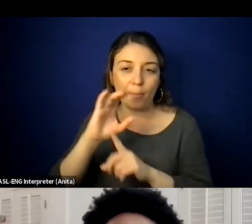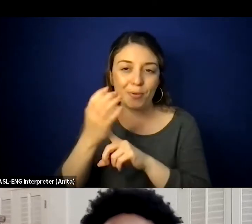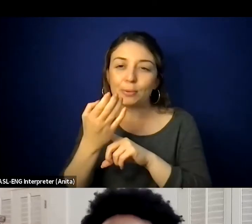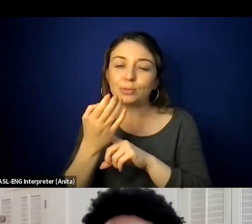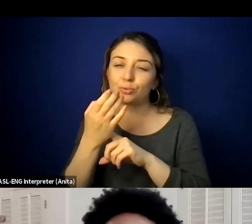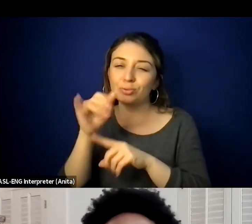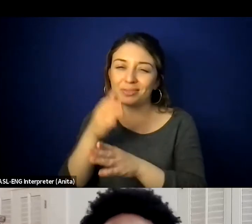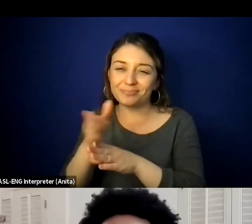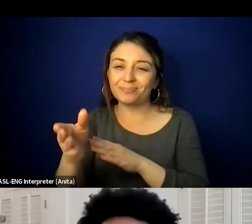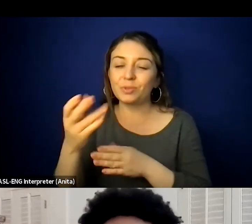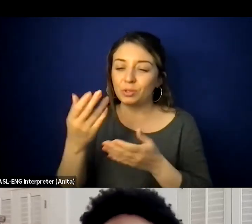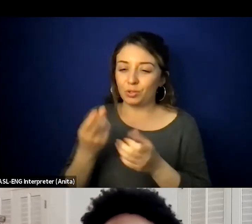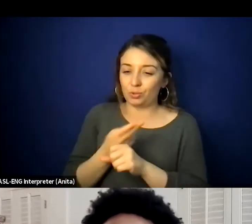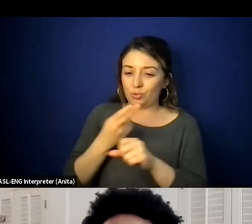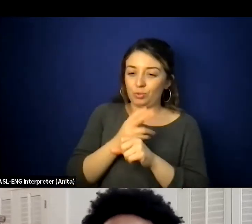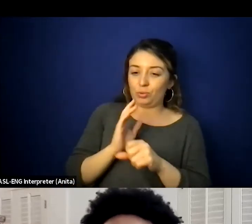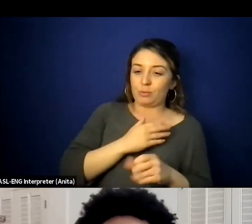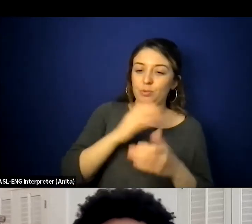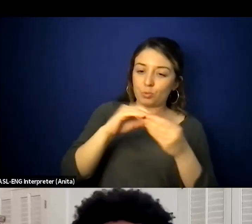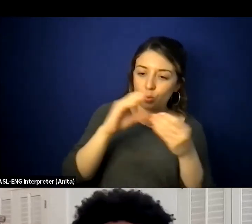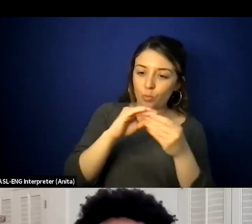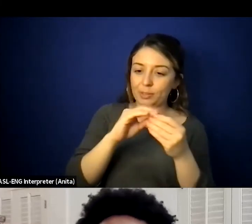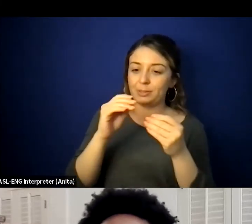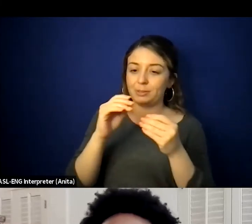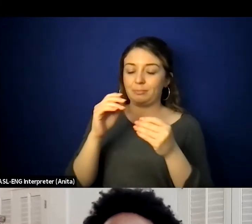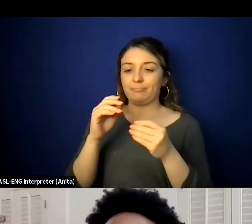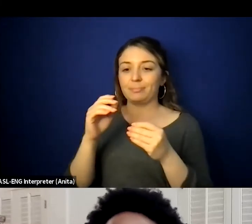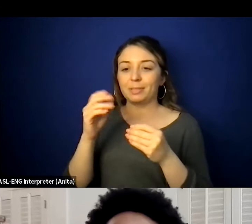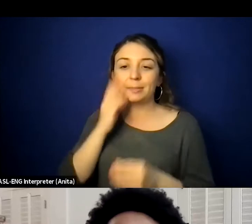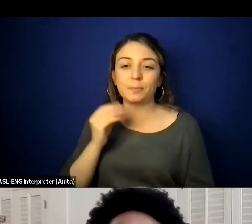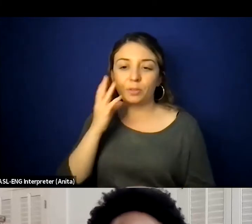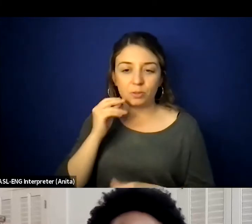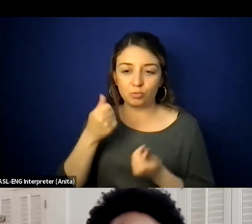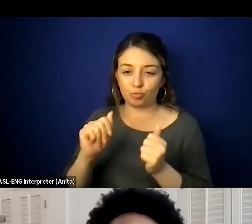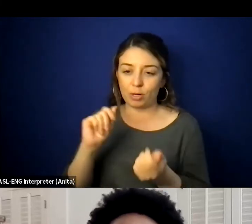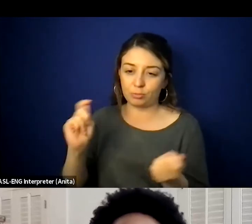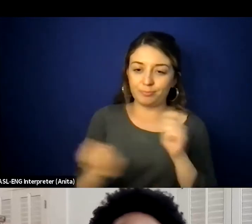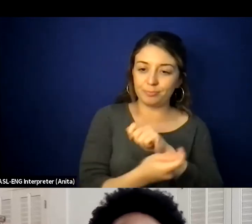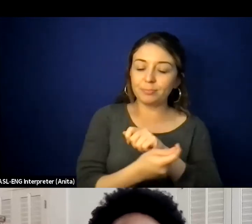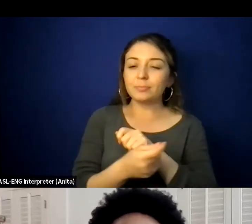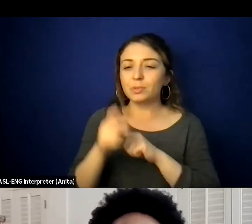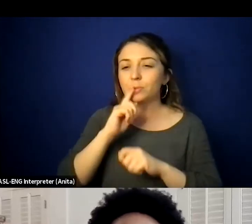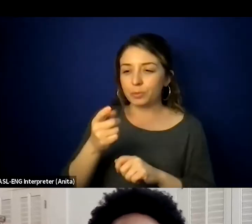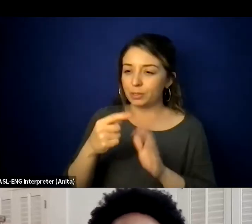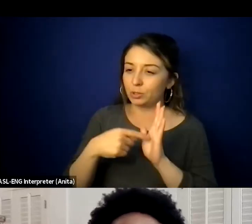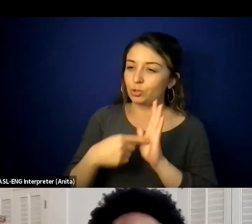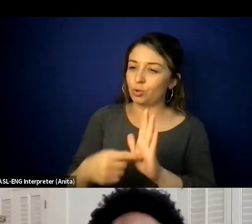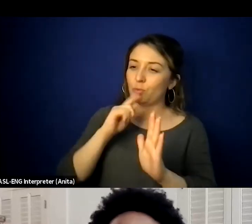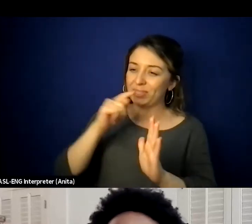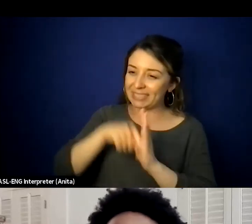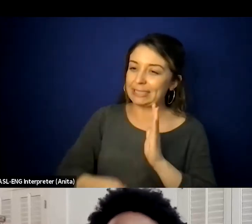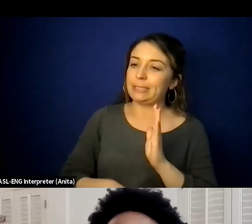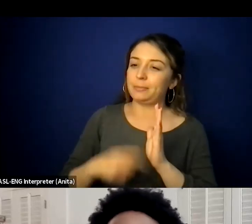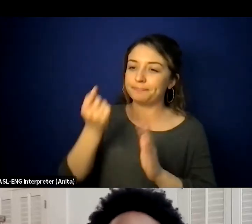use story and cultural experience and narrative to build deep yearning, like